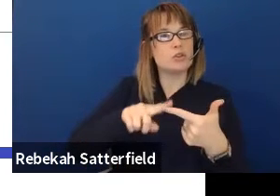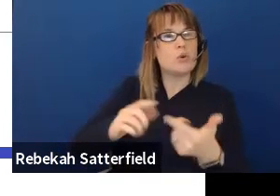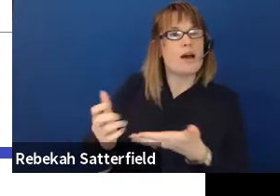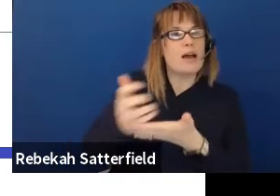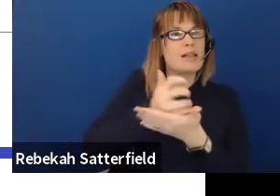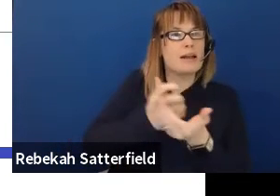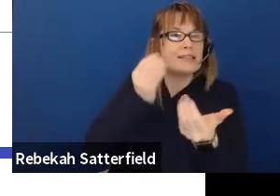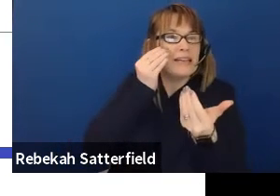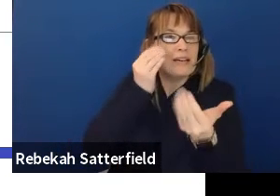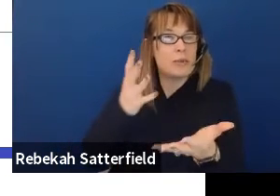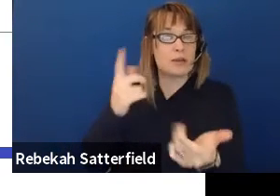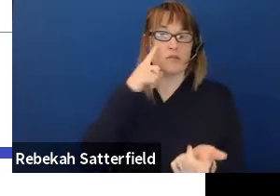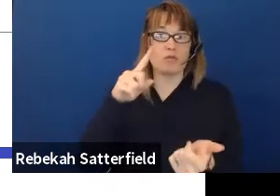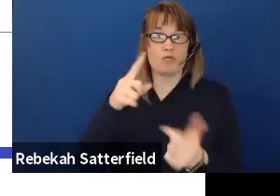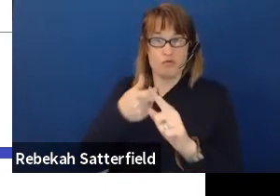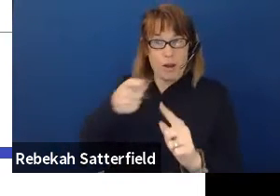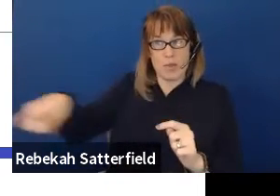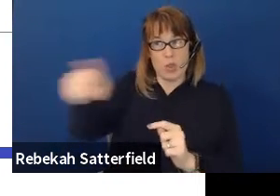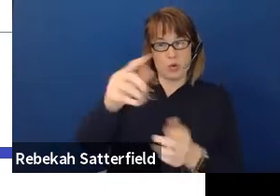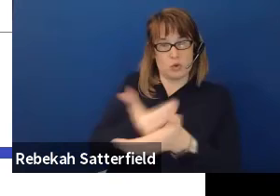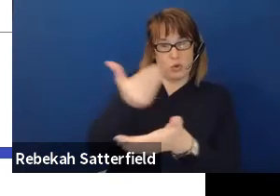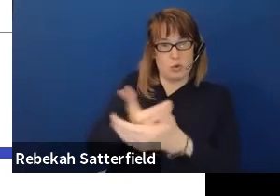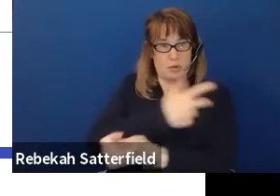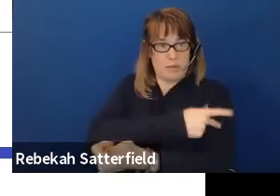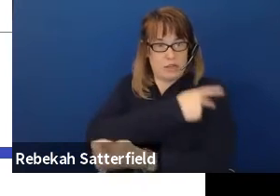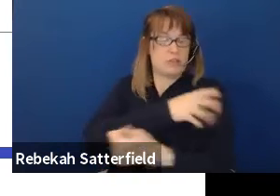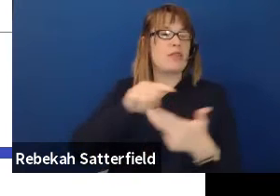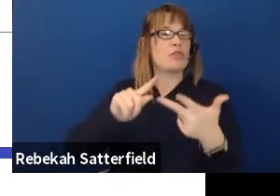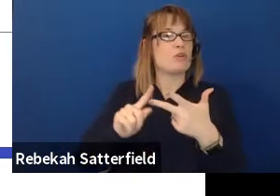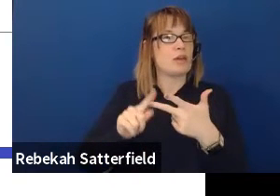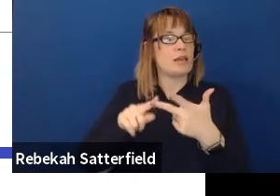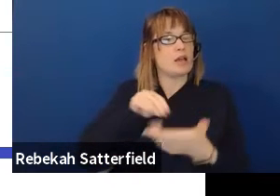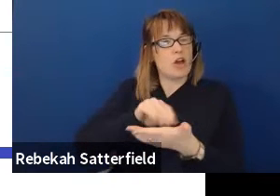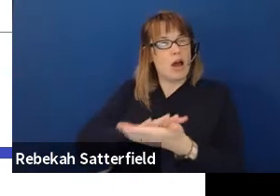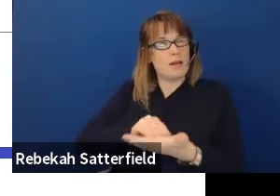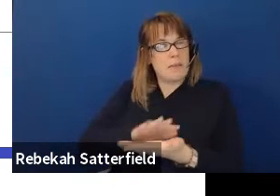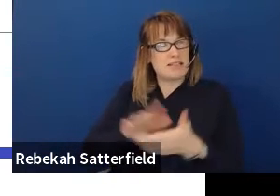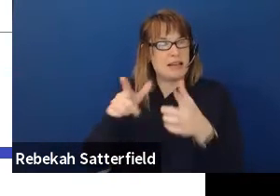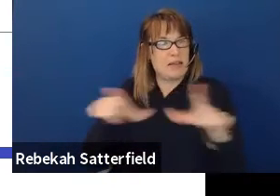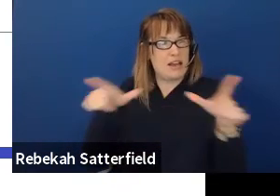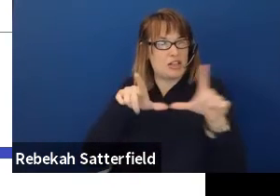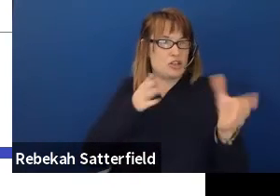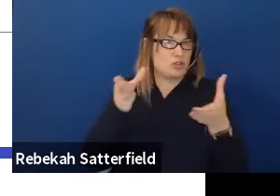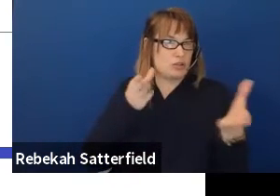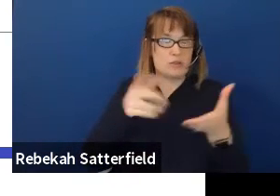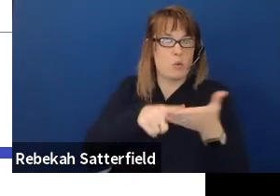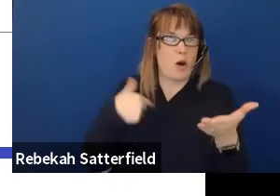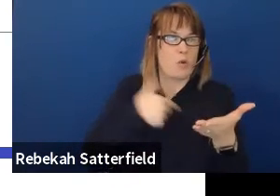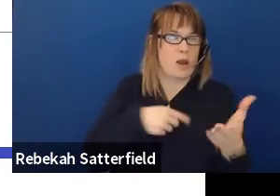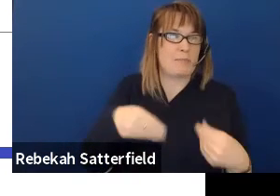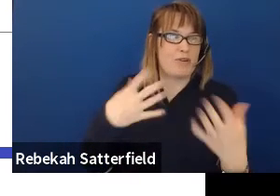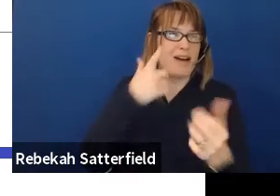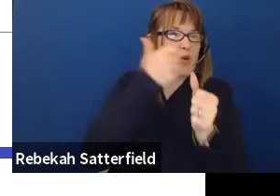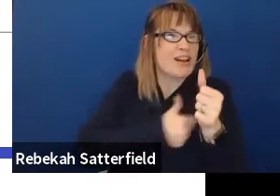new or walk-in patients, and 3, documenting the language services provided for each session. So with